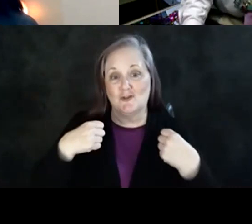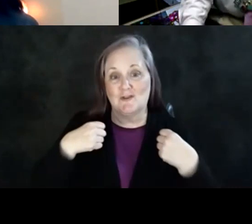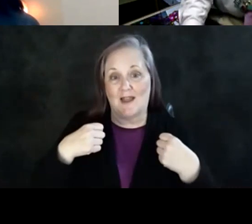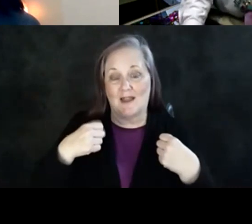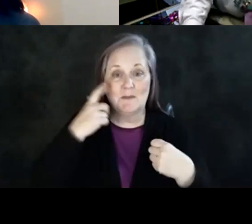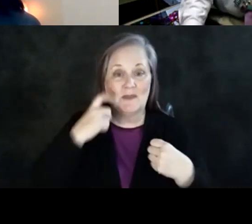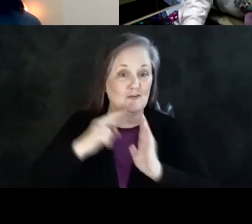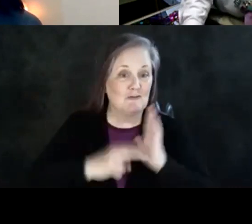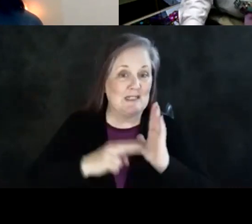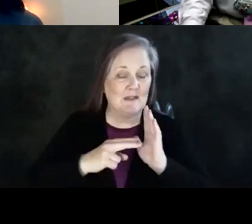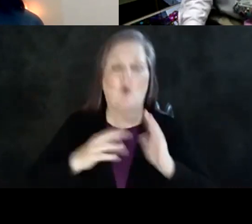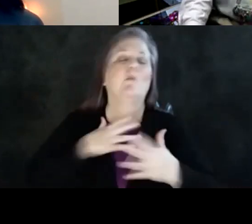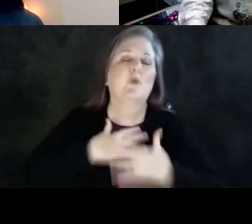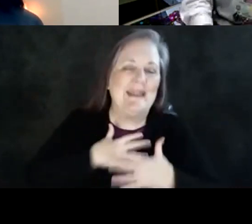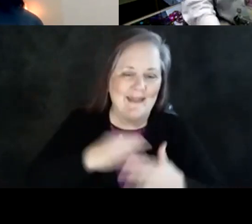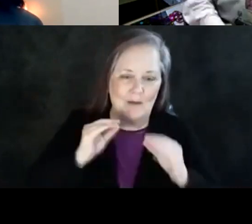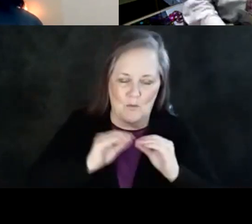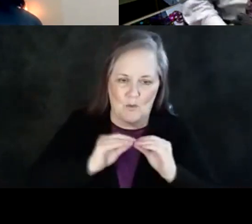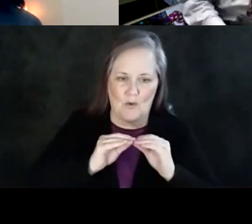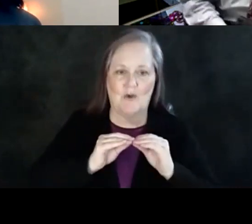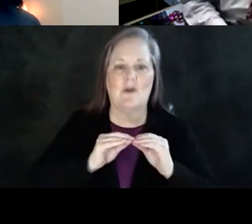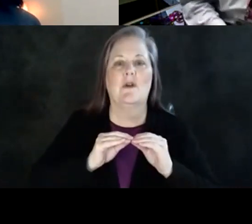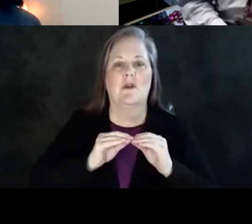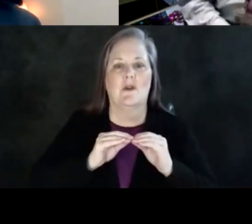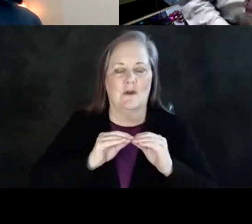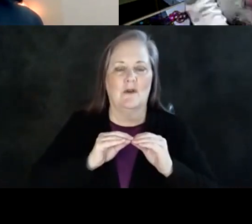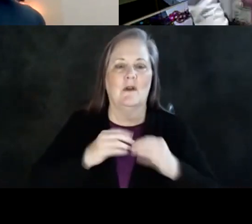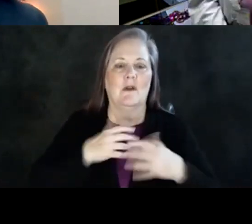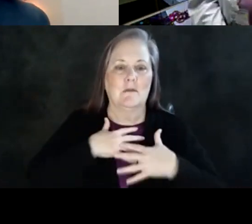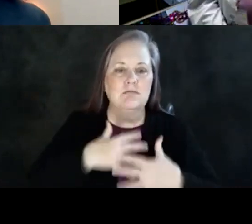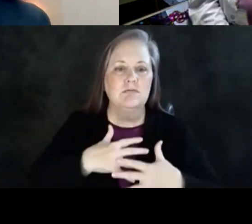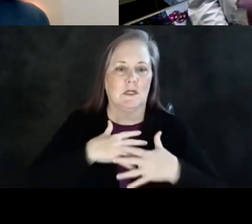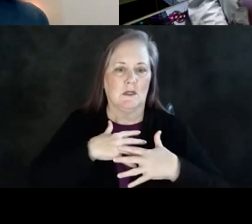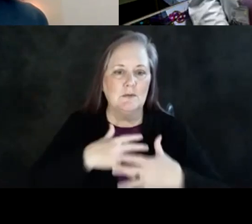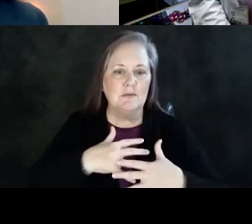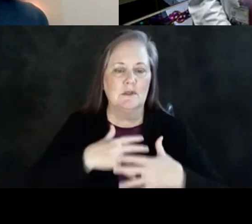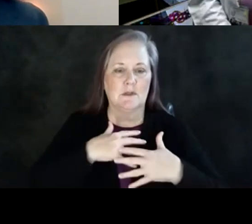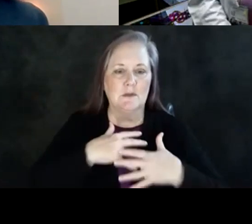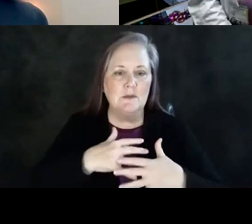you're breathing more, that means that, or harder, that probably,